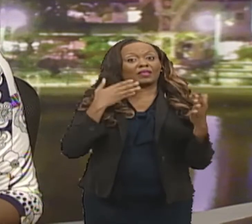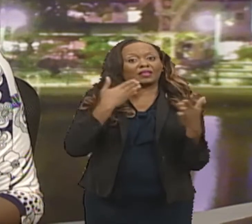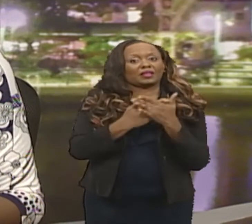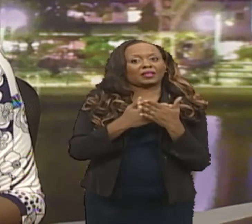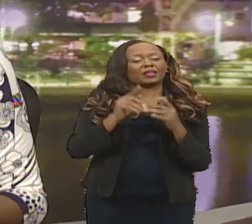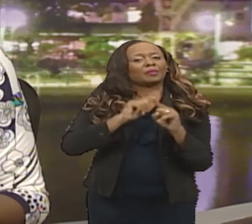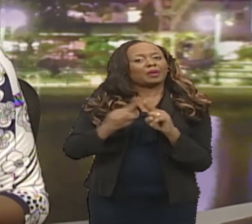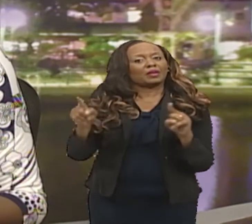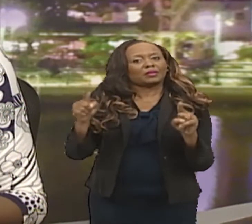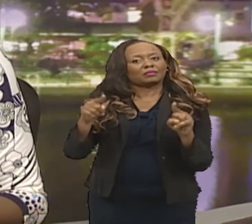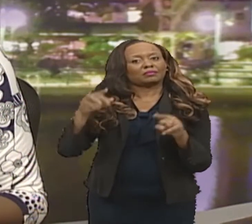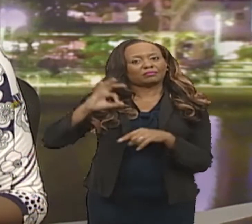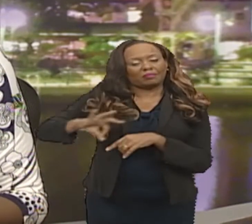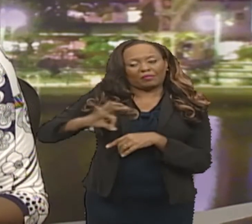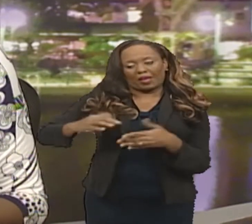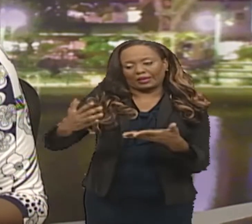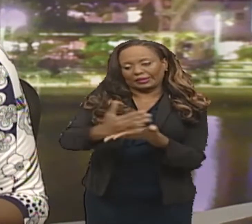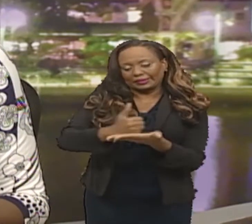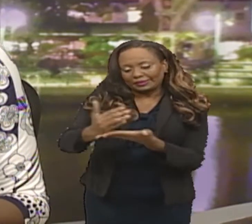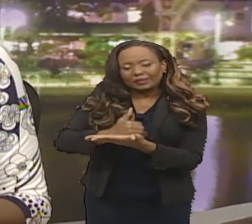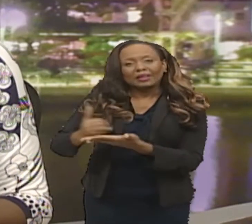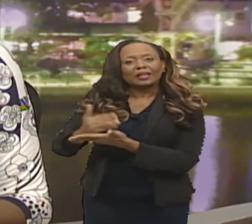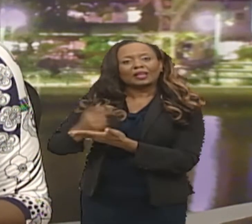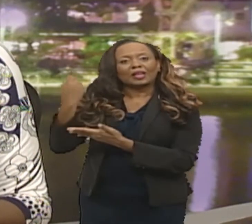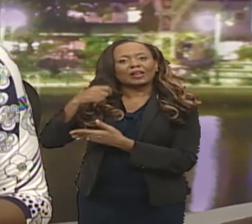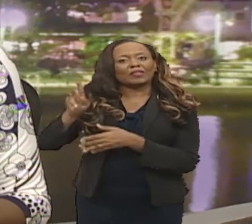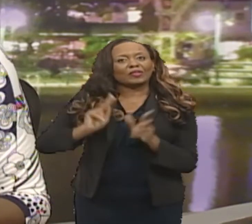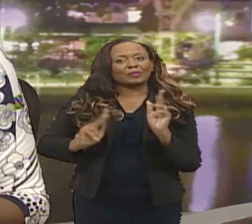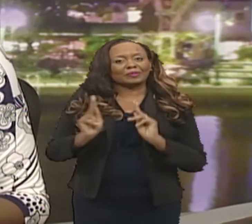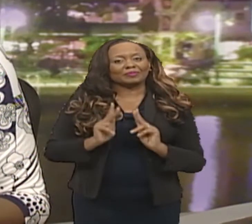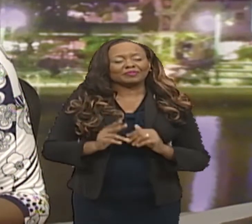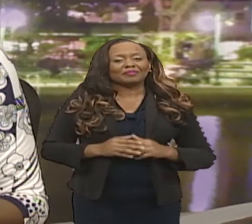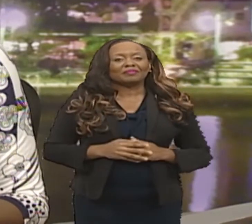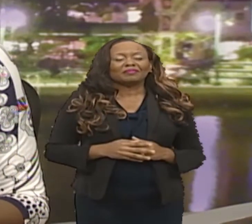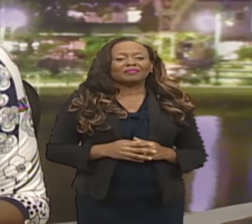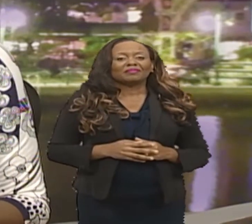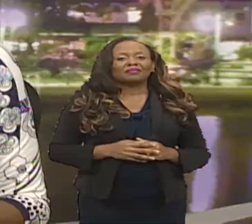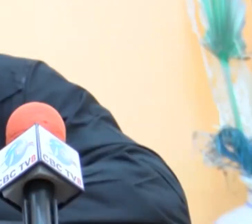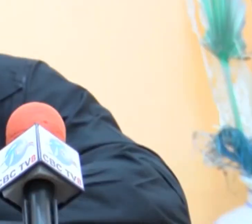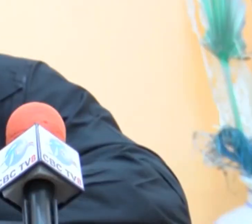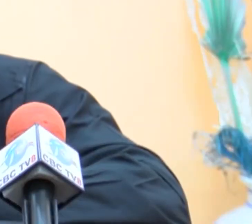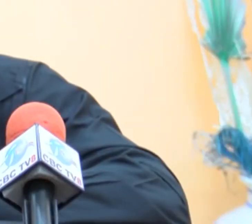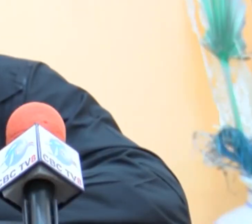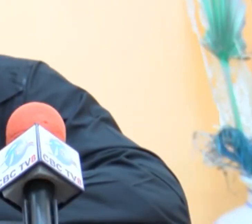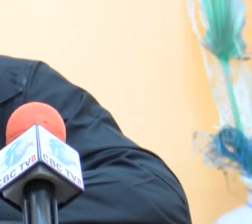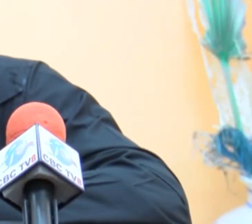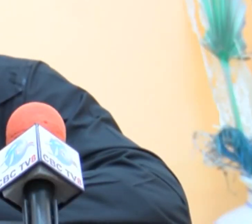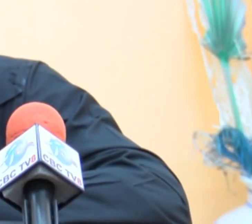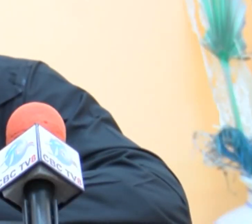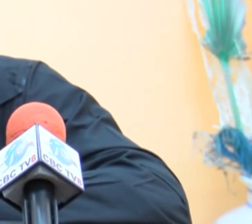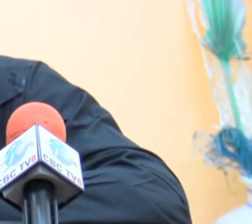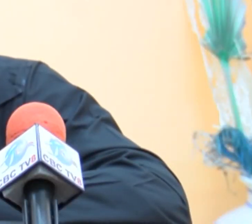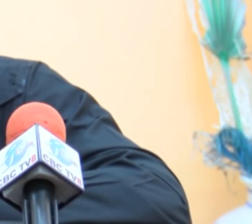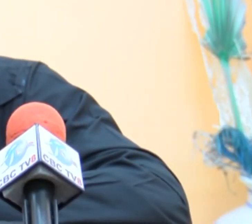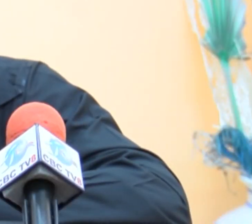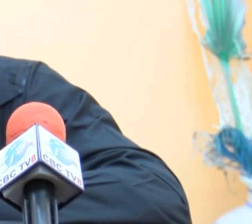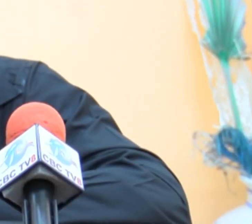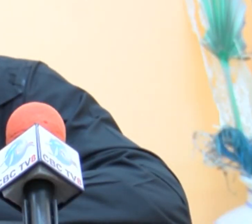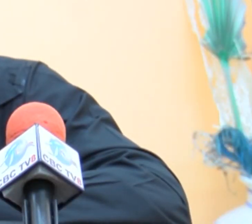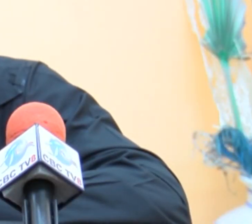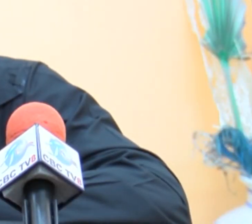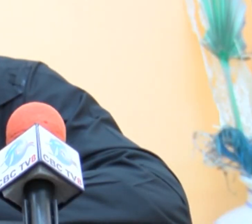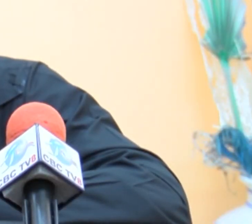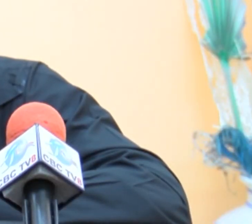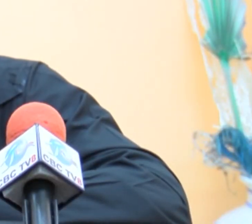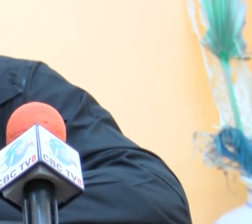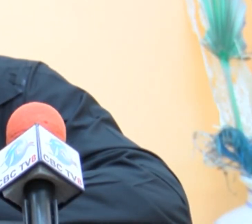fill a void, it will also bring economic benefits to the people. Nothing don't really happen at all within the community. And I